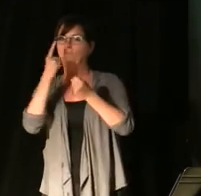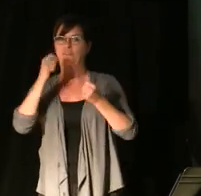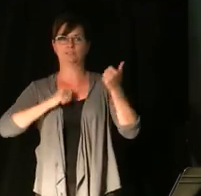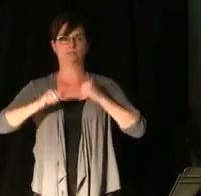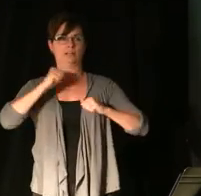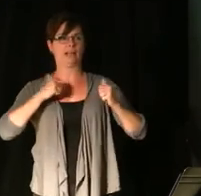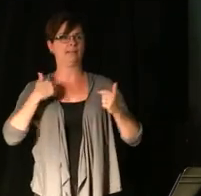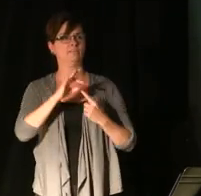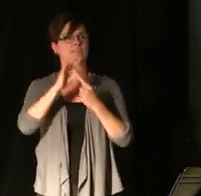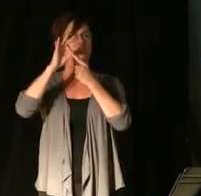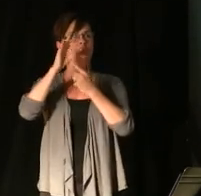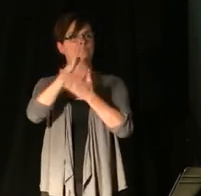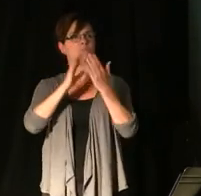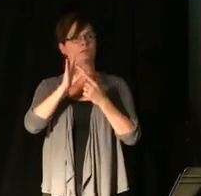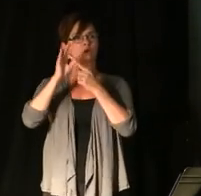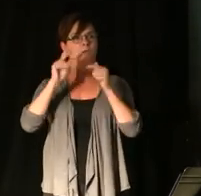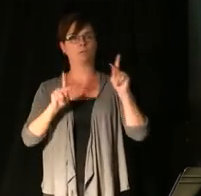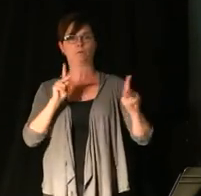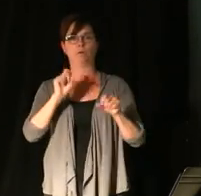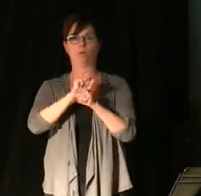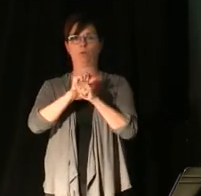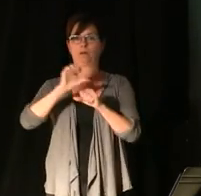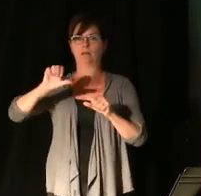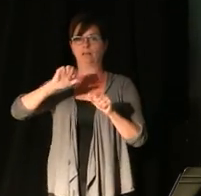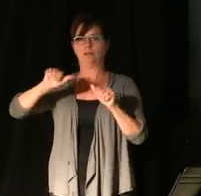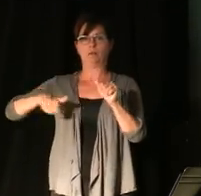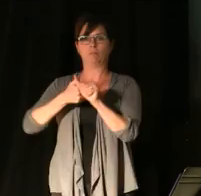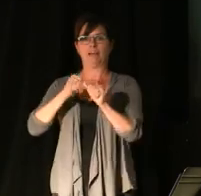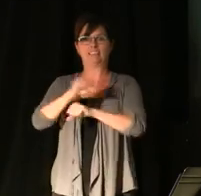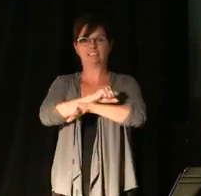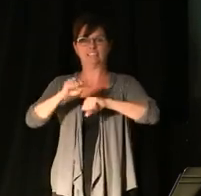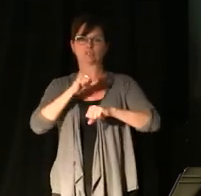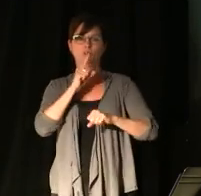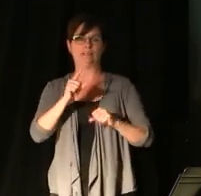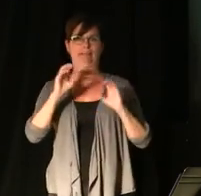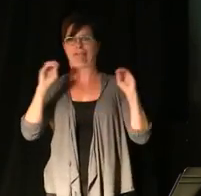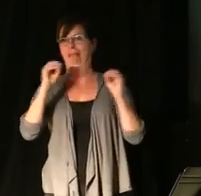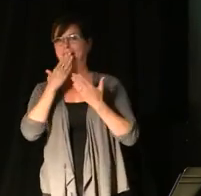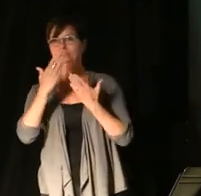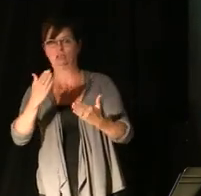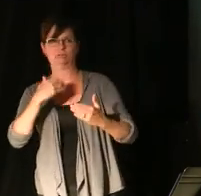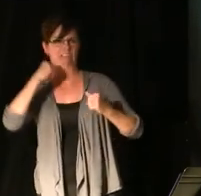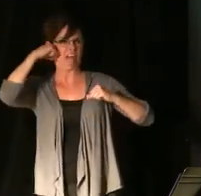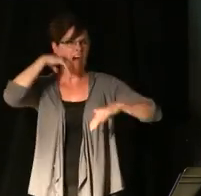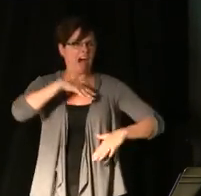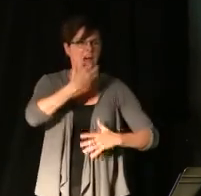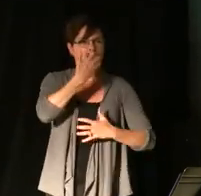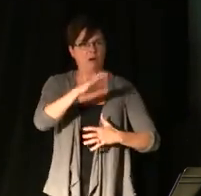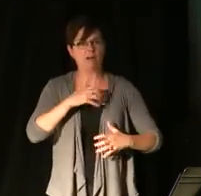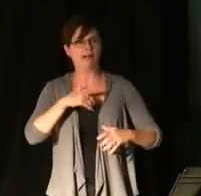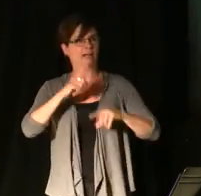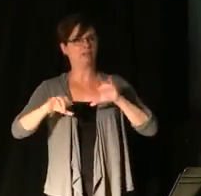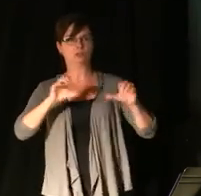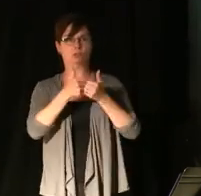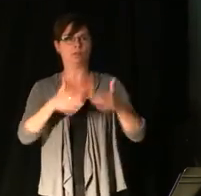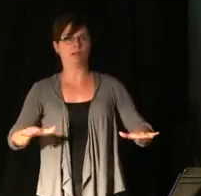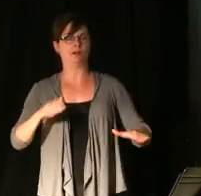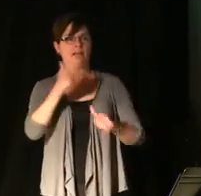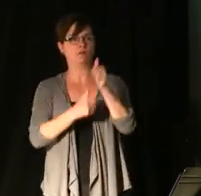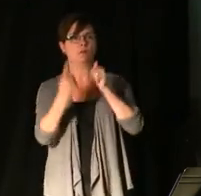special people who work backstage. It is a thankless job. It's hot and muggy back there, but I couldn't do it without them. Everyone who helped backstage,